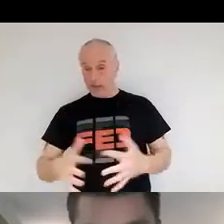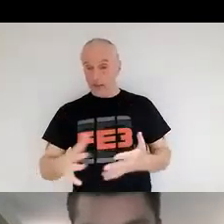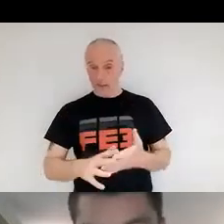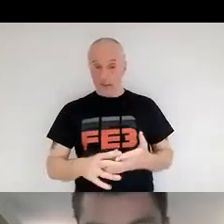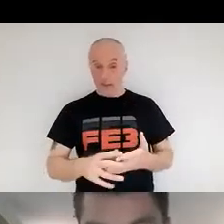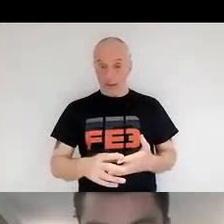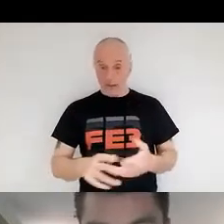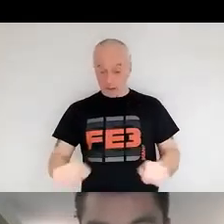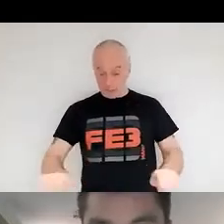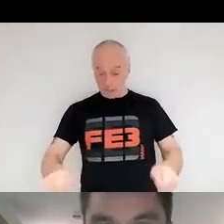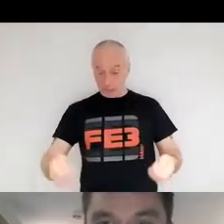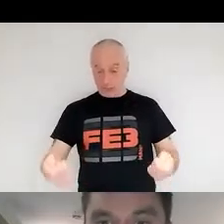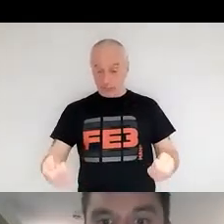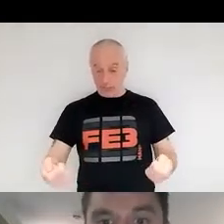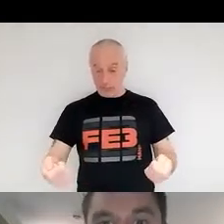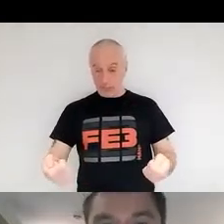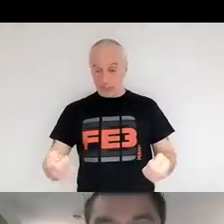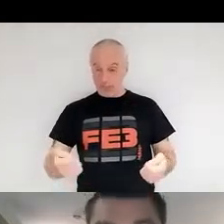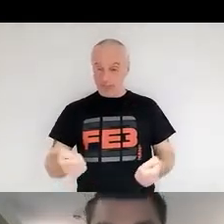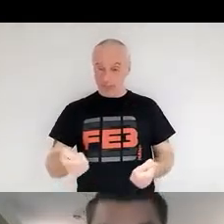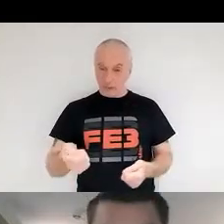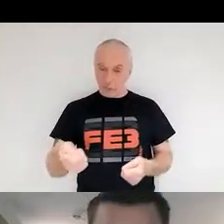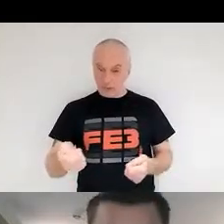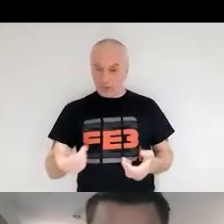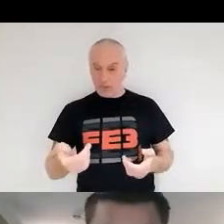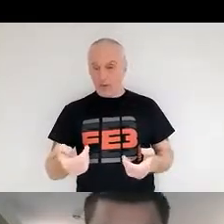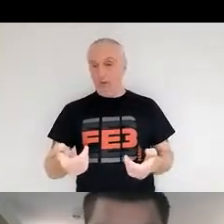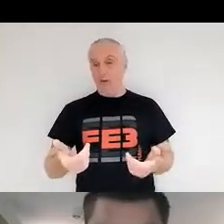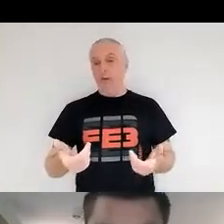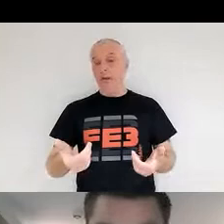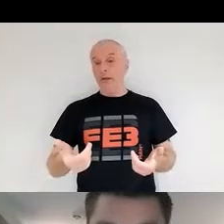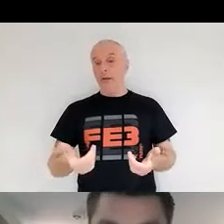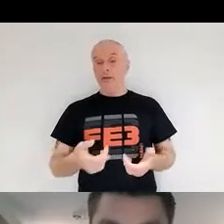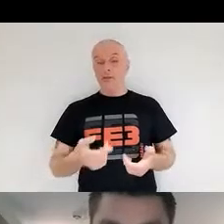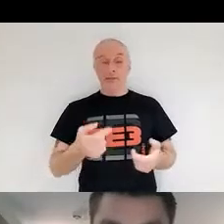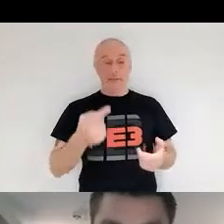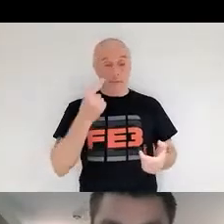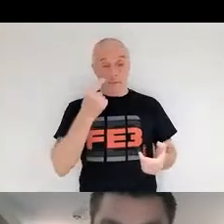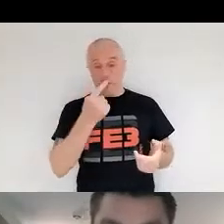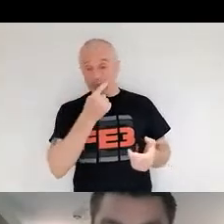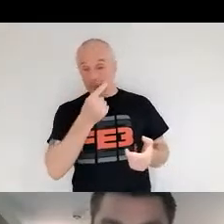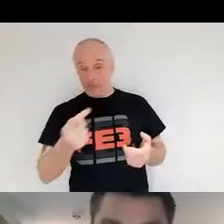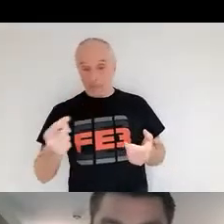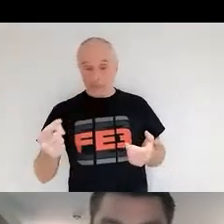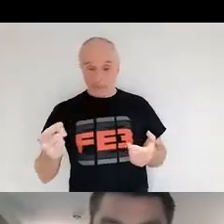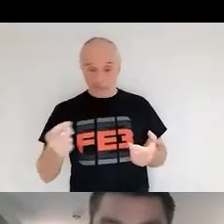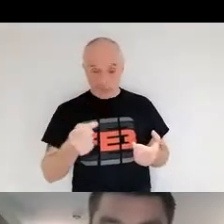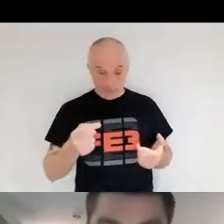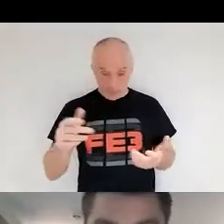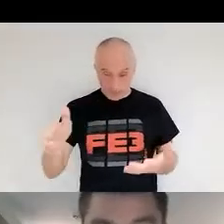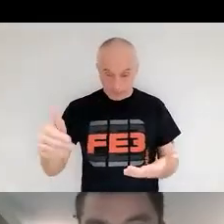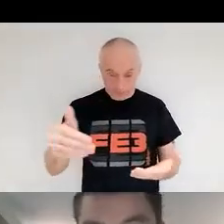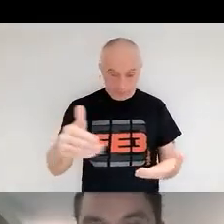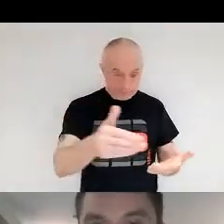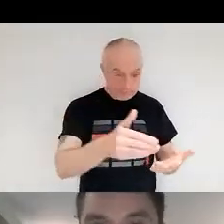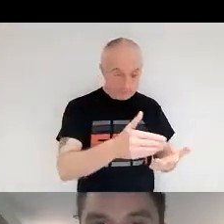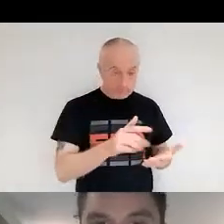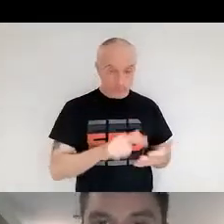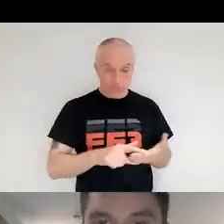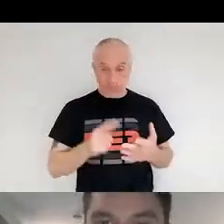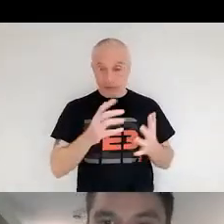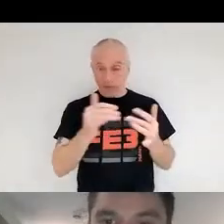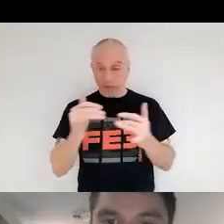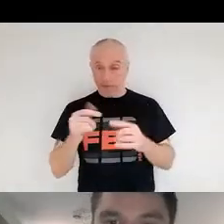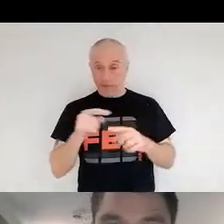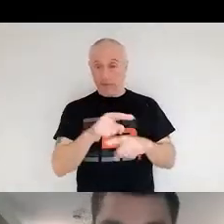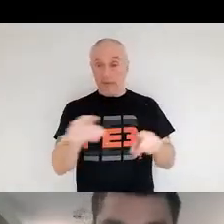The evidence that we pull together is based on assessing the diversity of appliances that